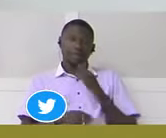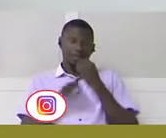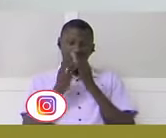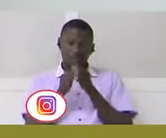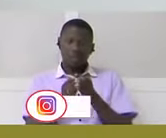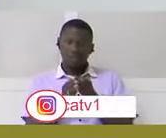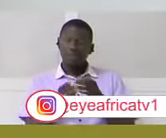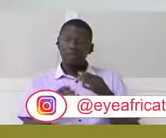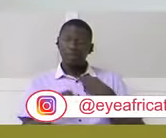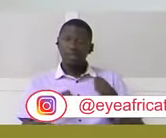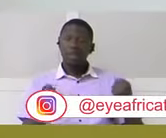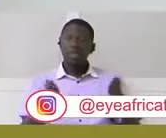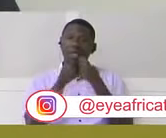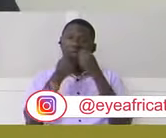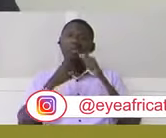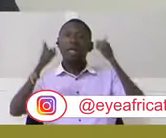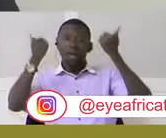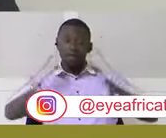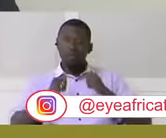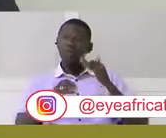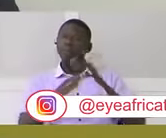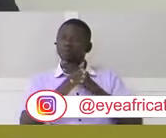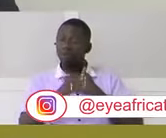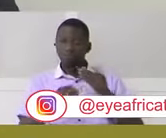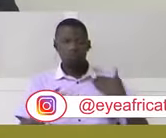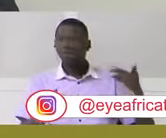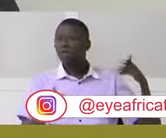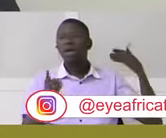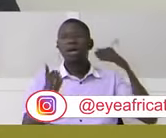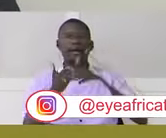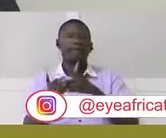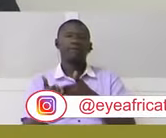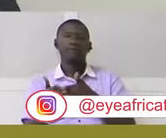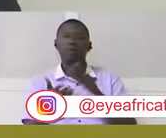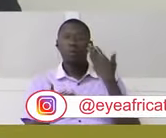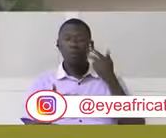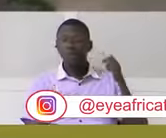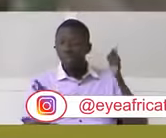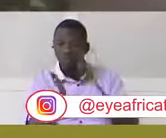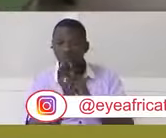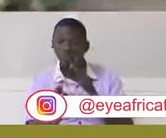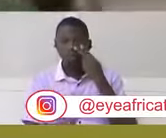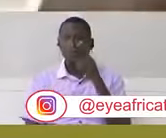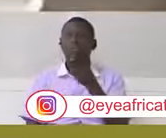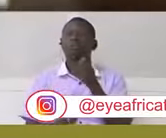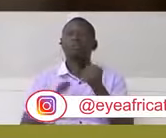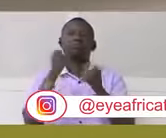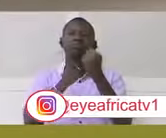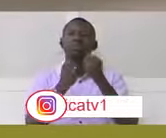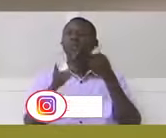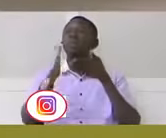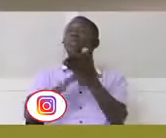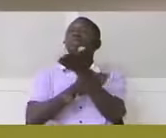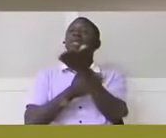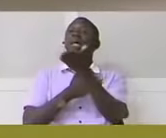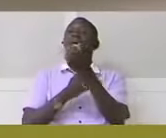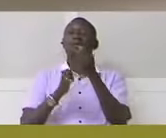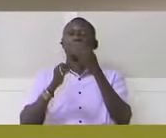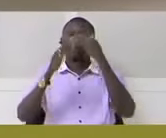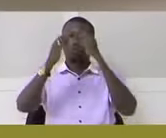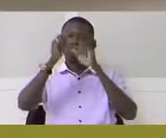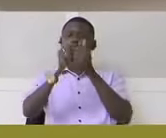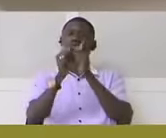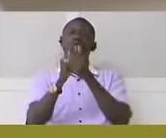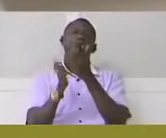before our arrival. Ko accident ni nketa la jannin tol be futala dingira when we reached we already saw the vehicle was inside the shop bin futala dingira ni do accident kera